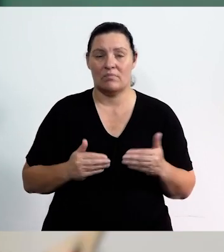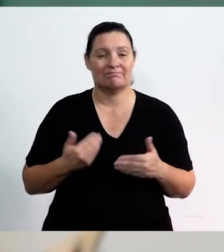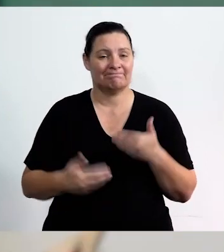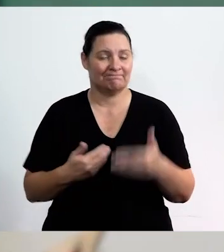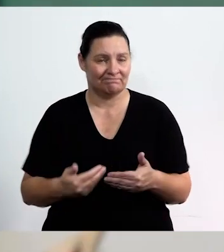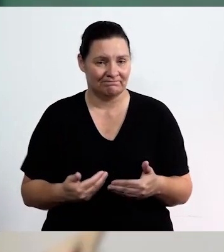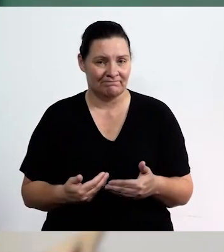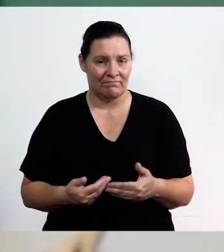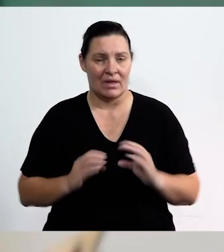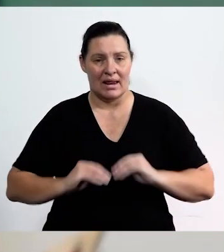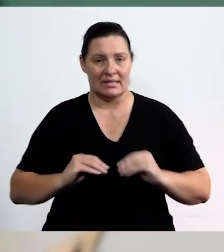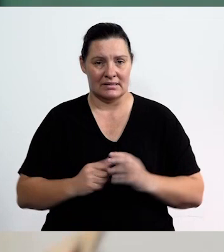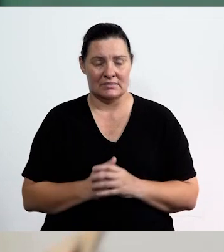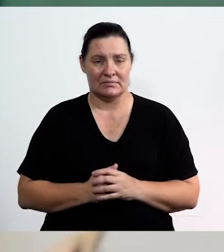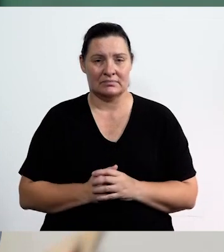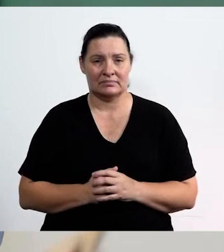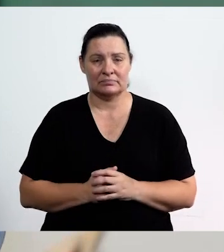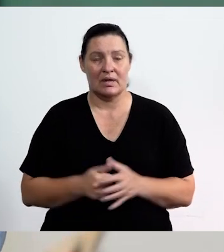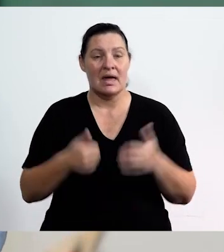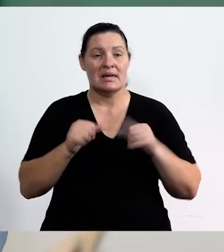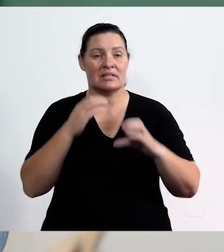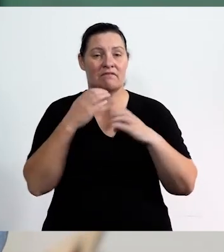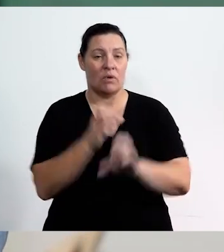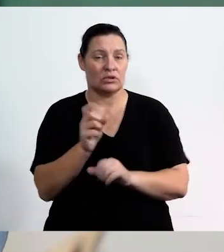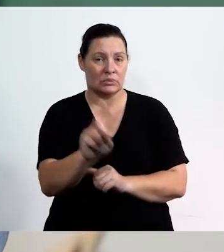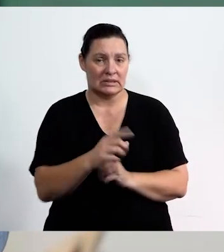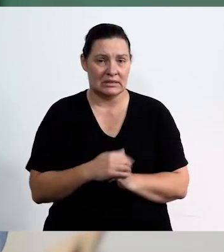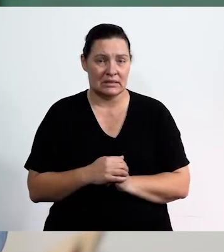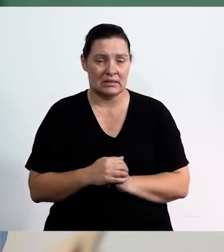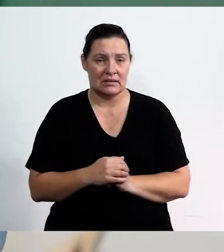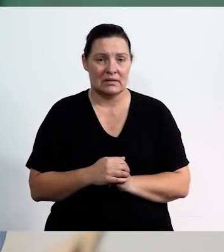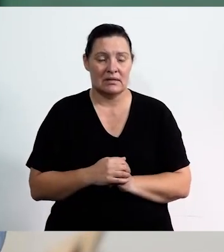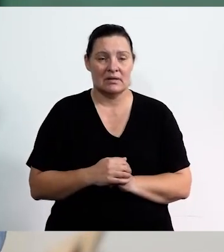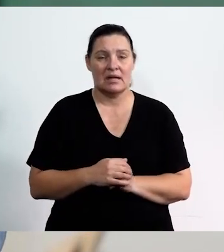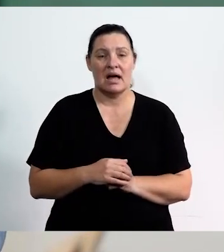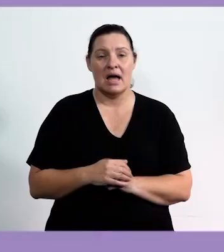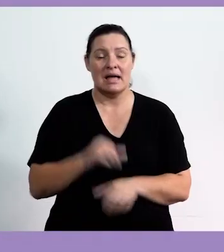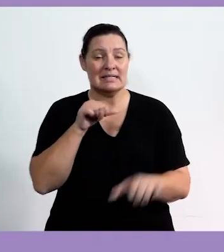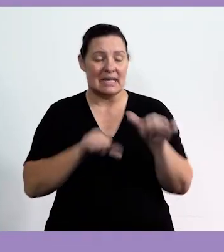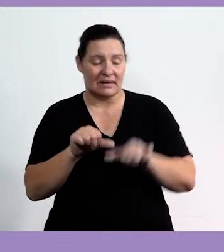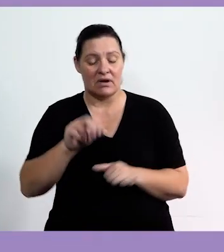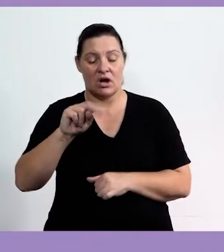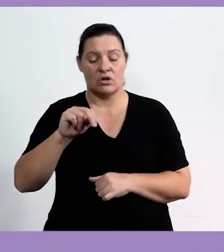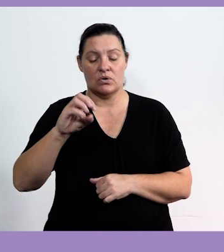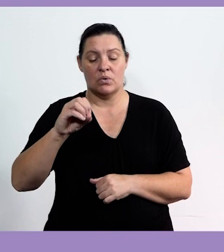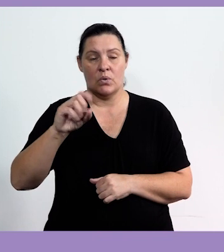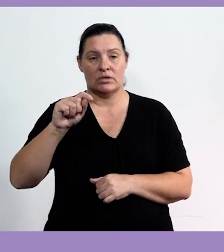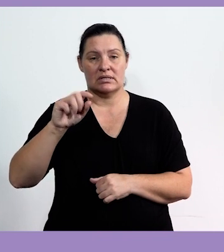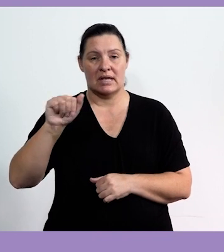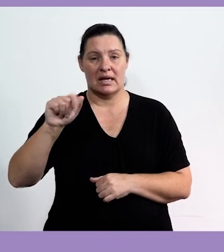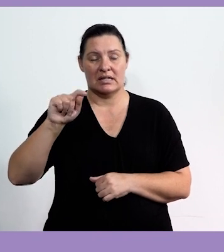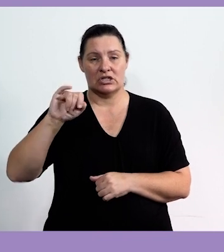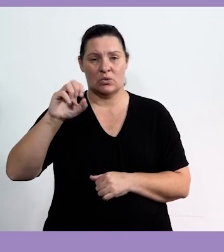So let's move on with our lesson. And our next focus is going to be scientific notation. So what